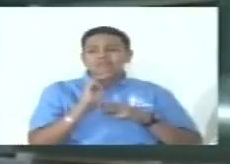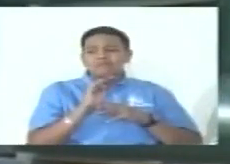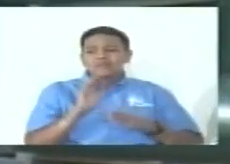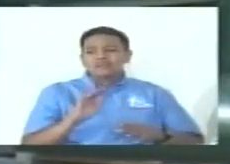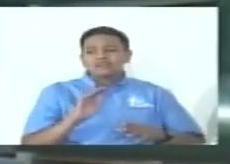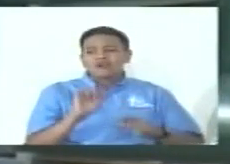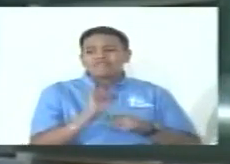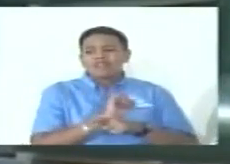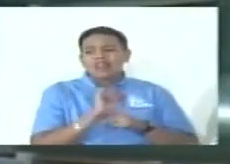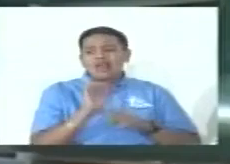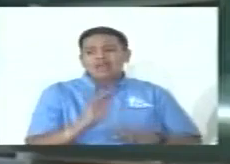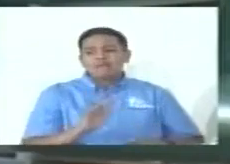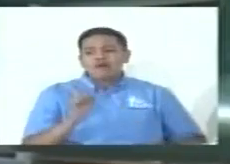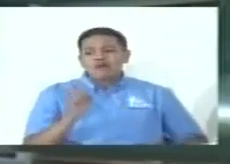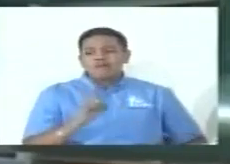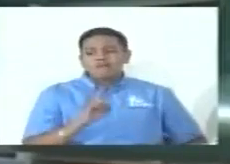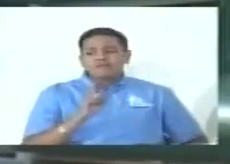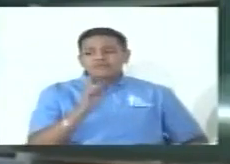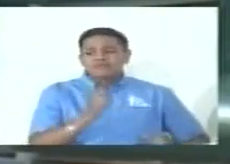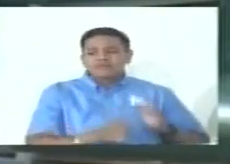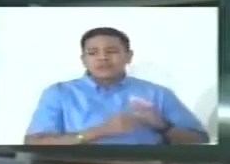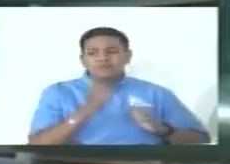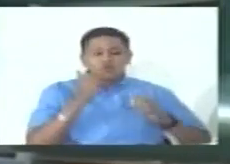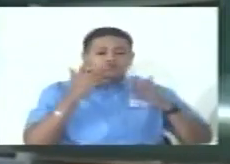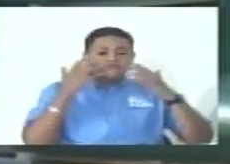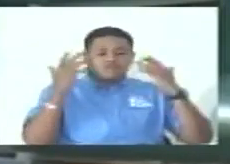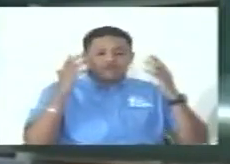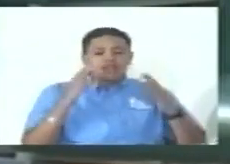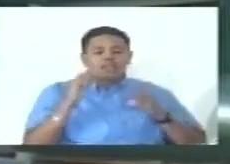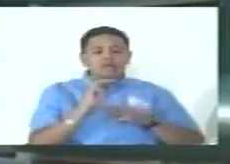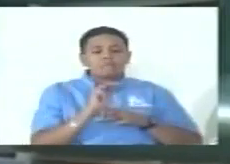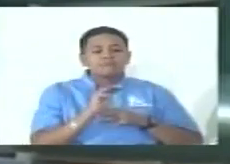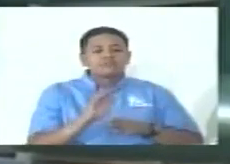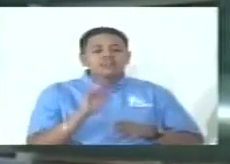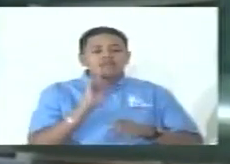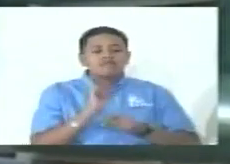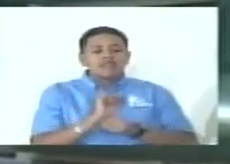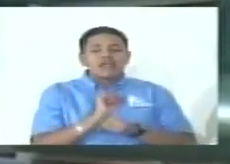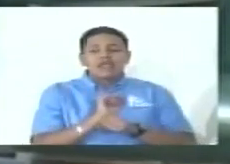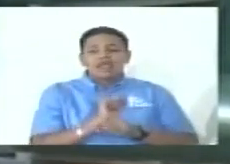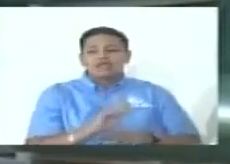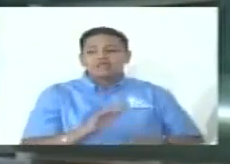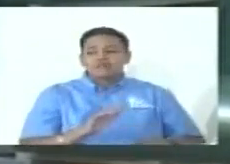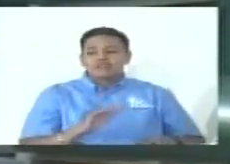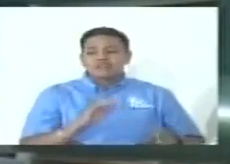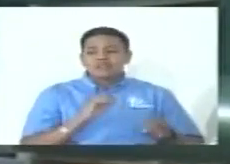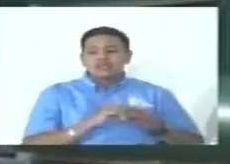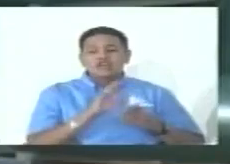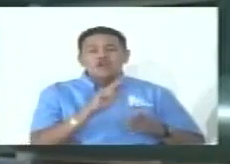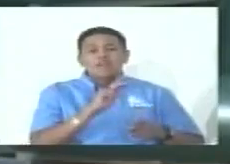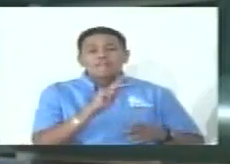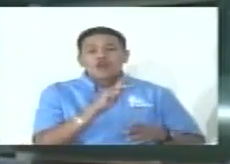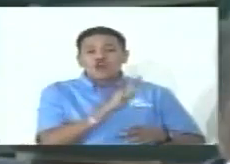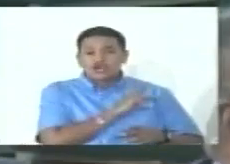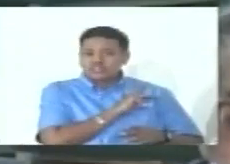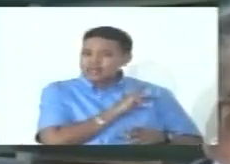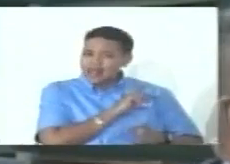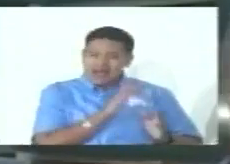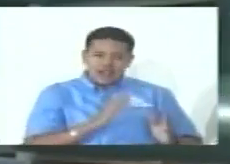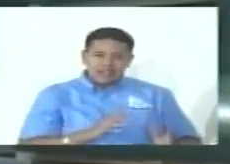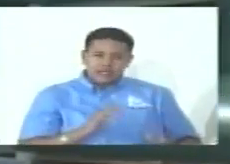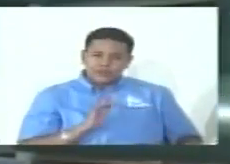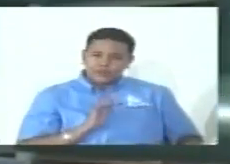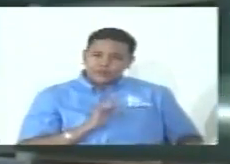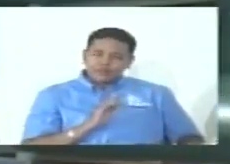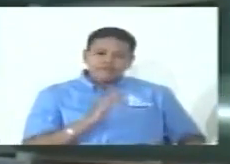labor. One of the most friendliest ministers of labor. In terms of her personality, in terms